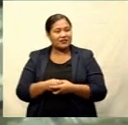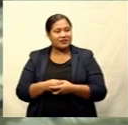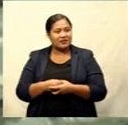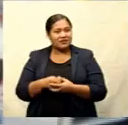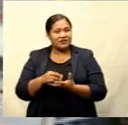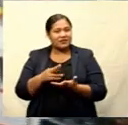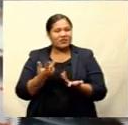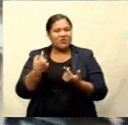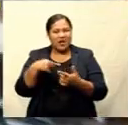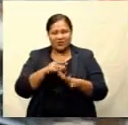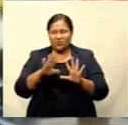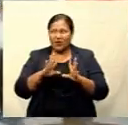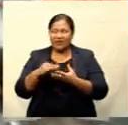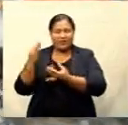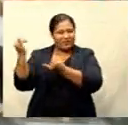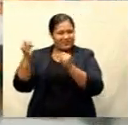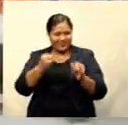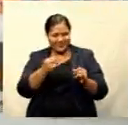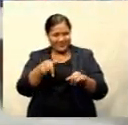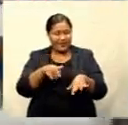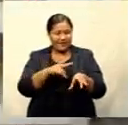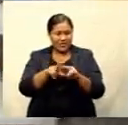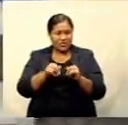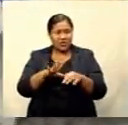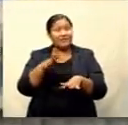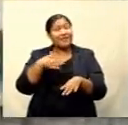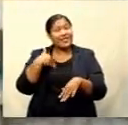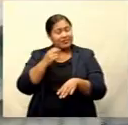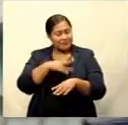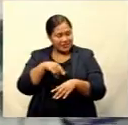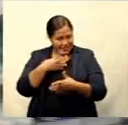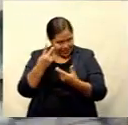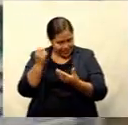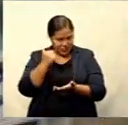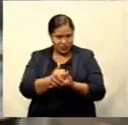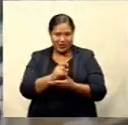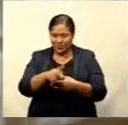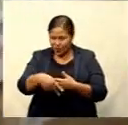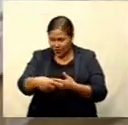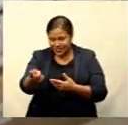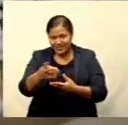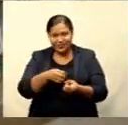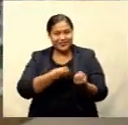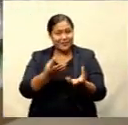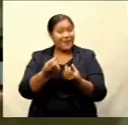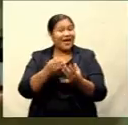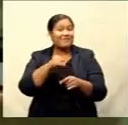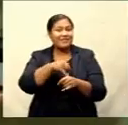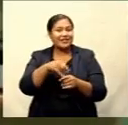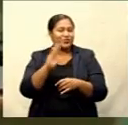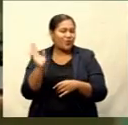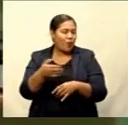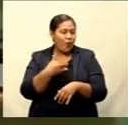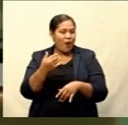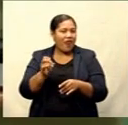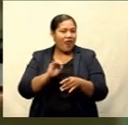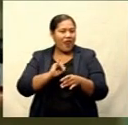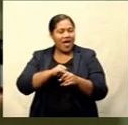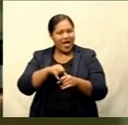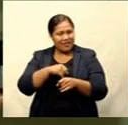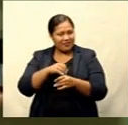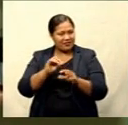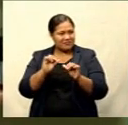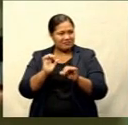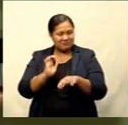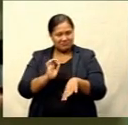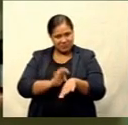coming through to Fiji. The health minister has reassured that they continue to supply consumables and medicine to all health facilities. Kritika